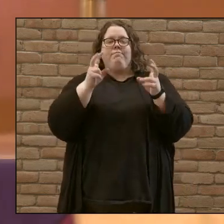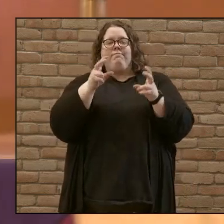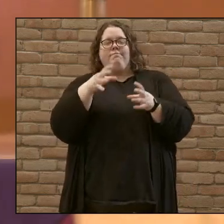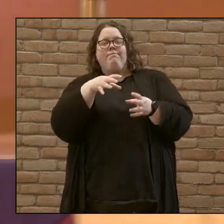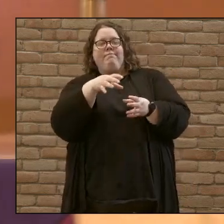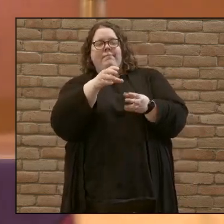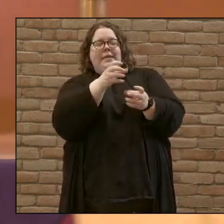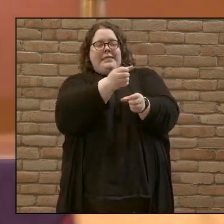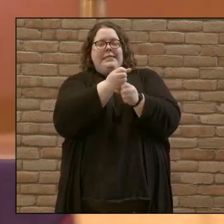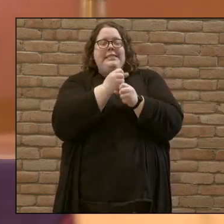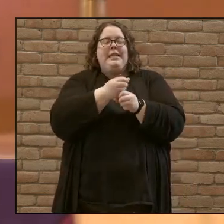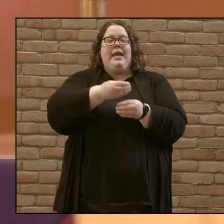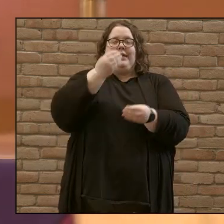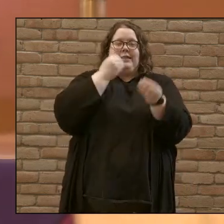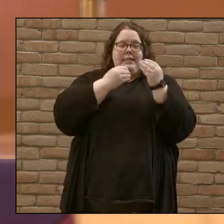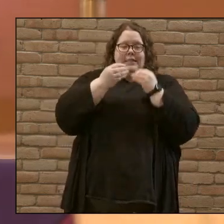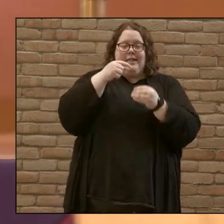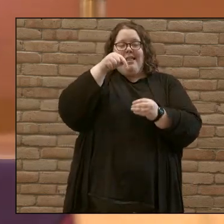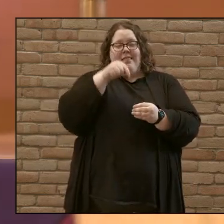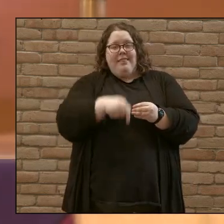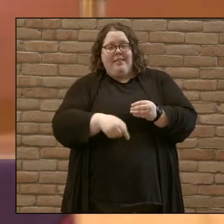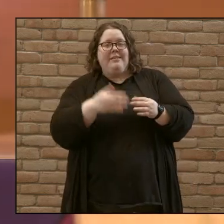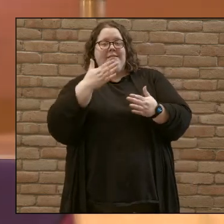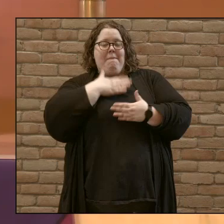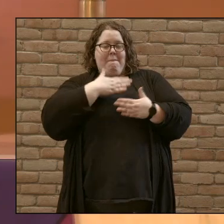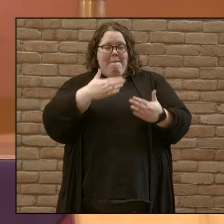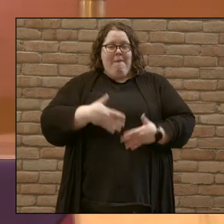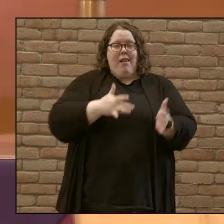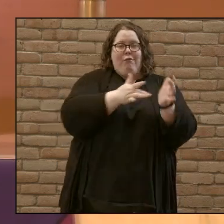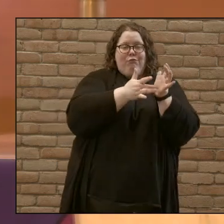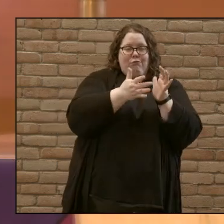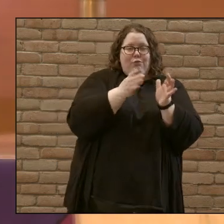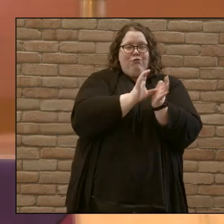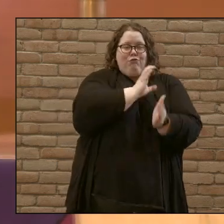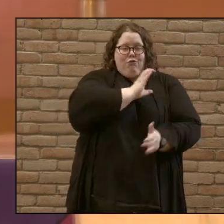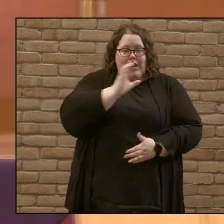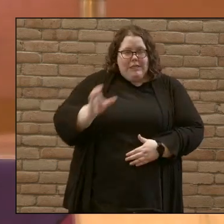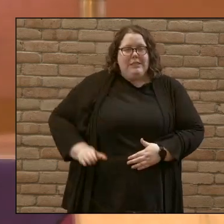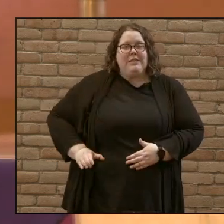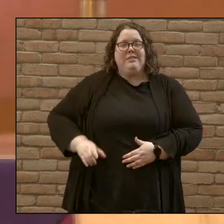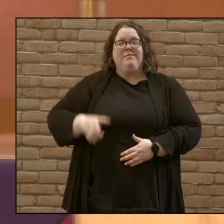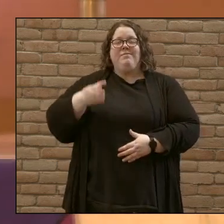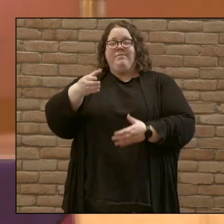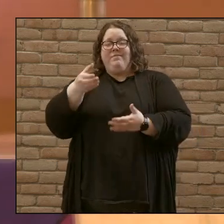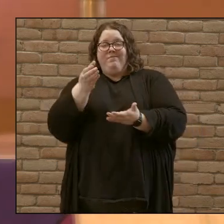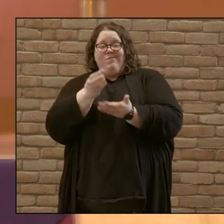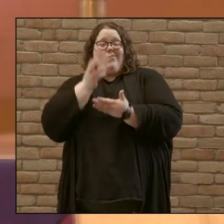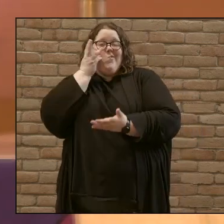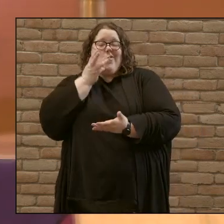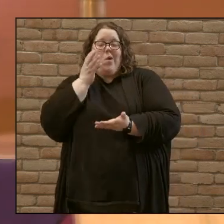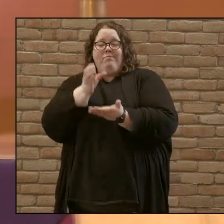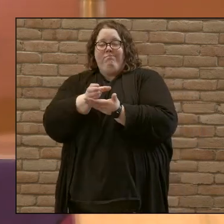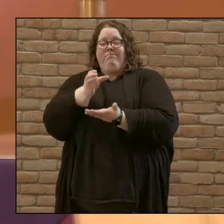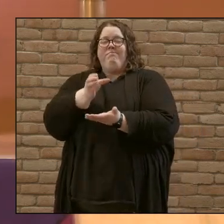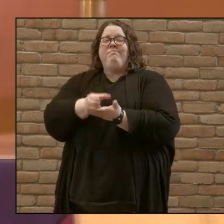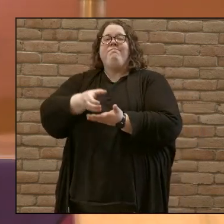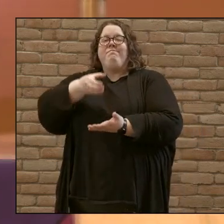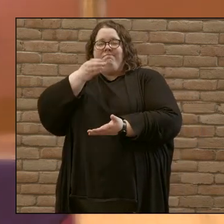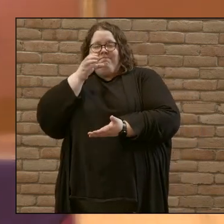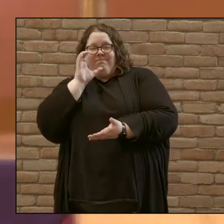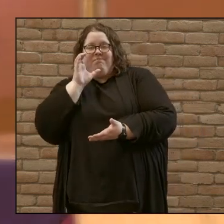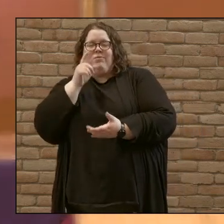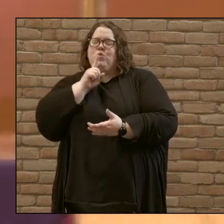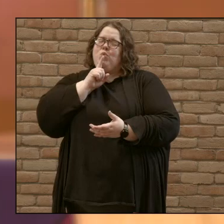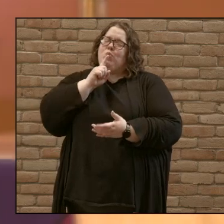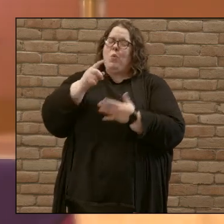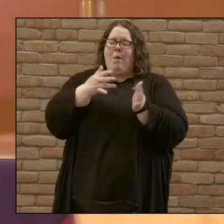the very body of Christ." And for the wine, "Take and drink, this is the true blood of Jesus shed for you." And if there's someone in your home